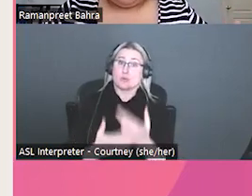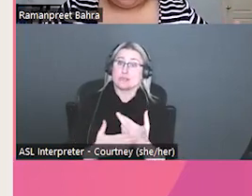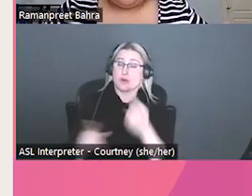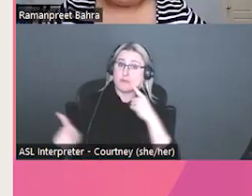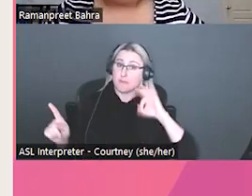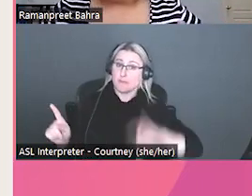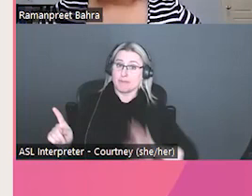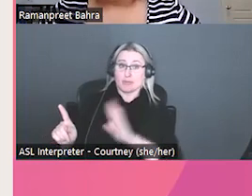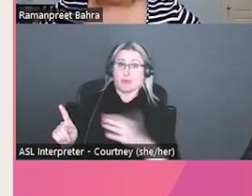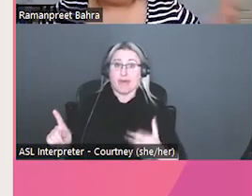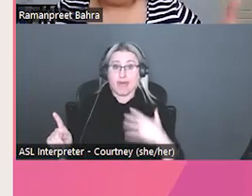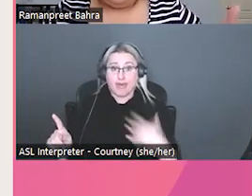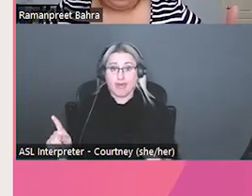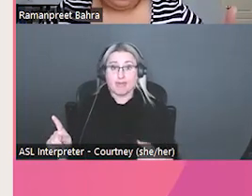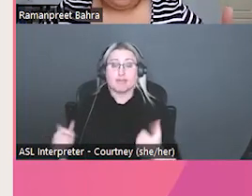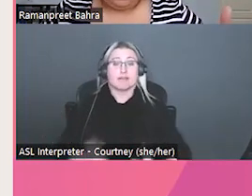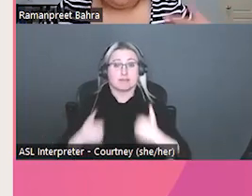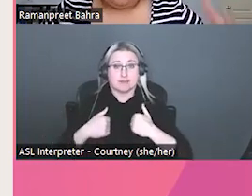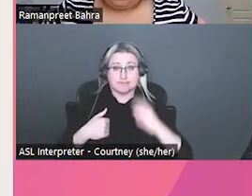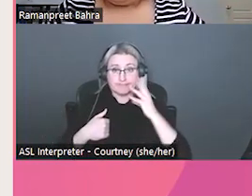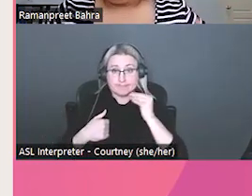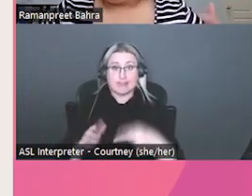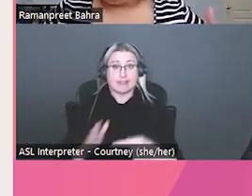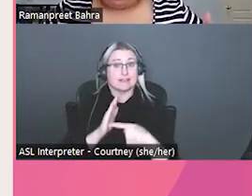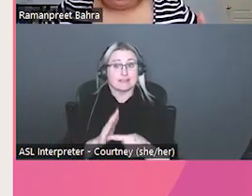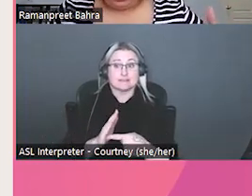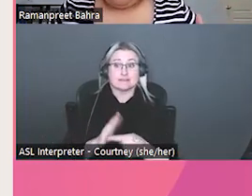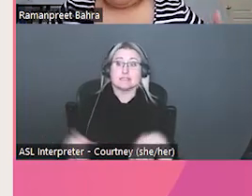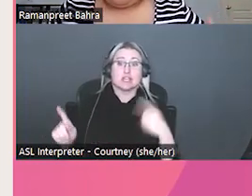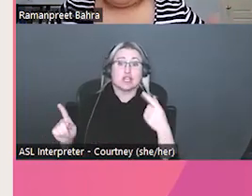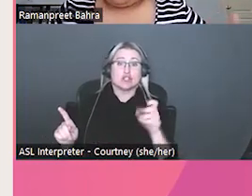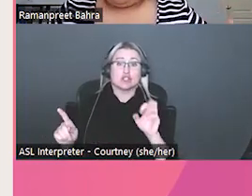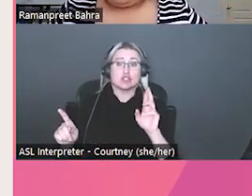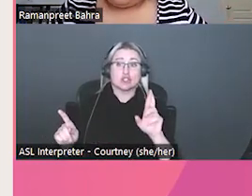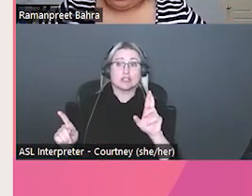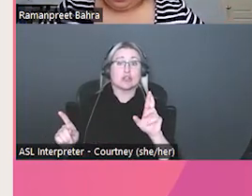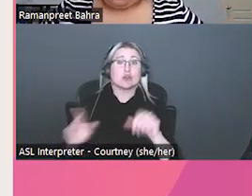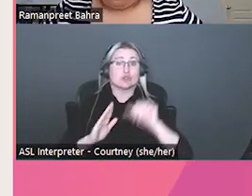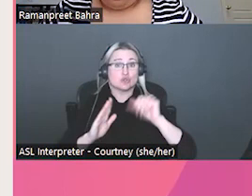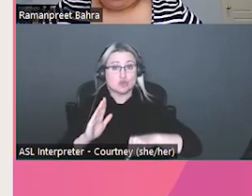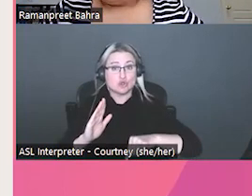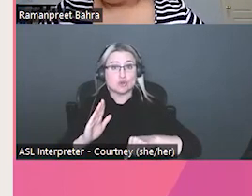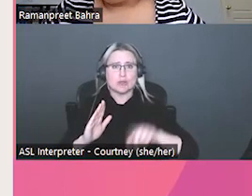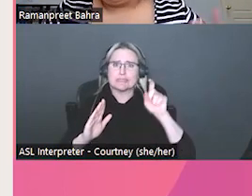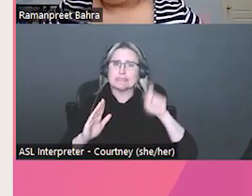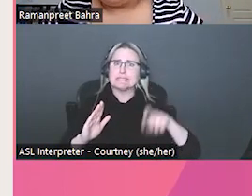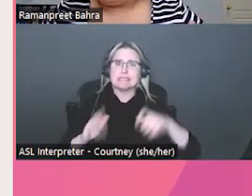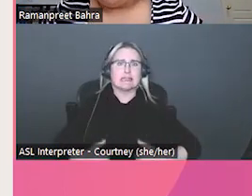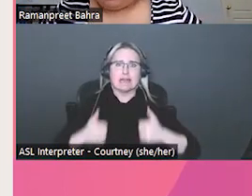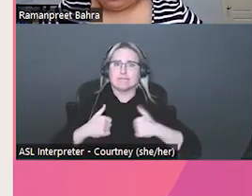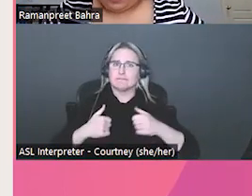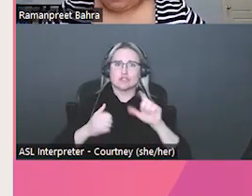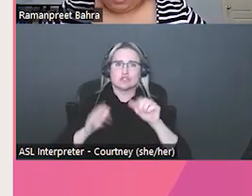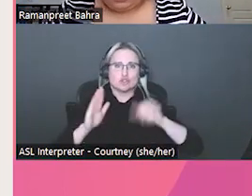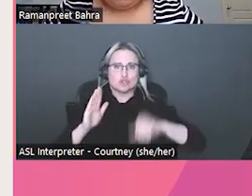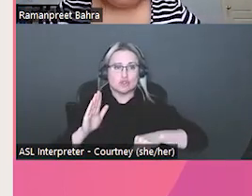lived experience. There is, for instance, a denial of gender and life-affirming surgeries and or medical and